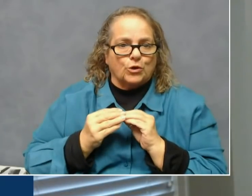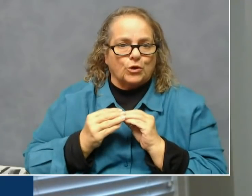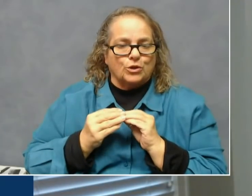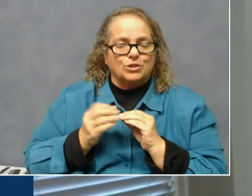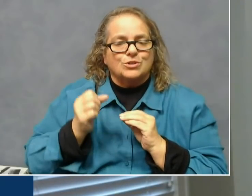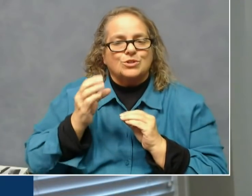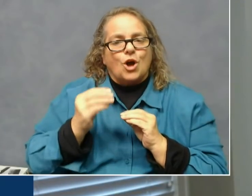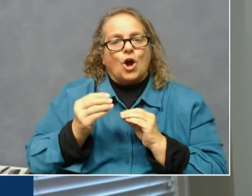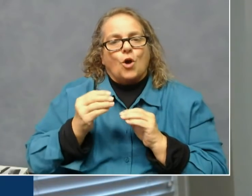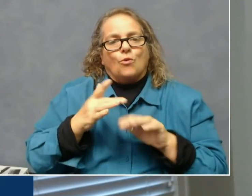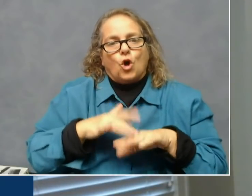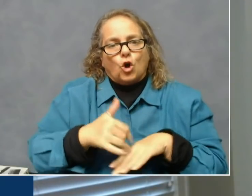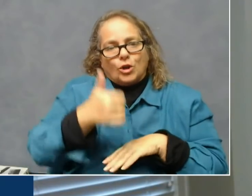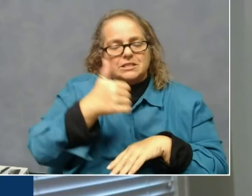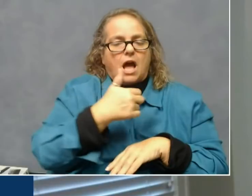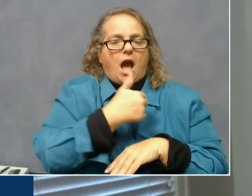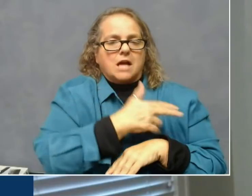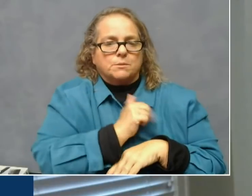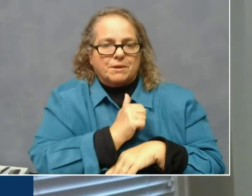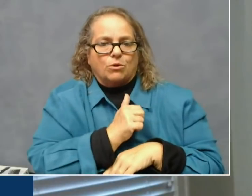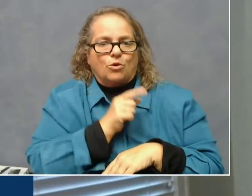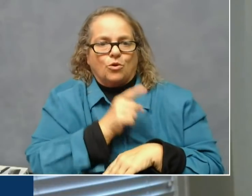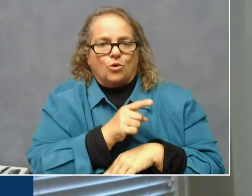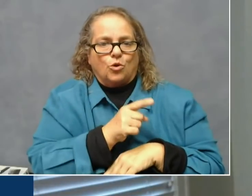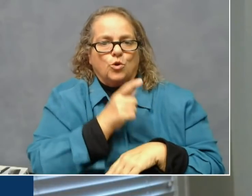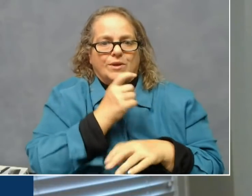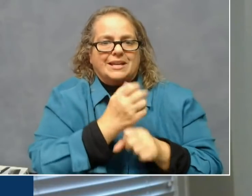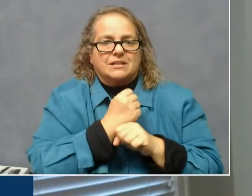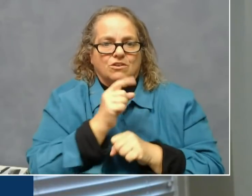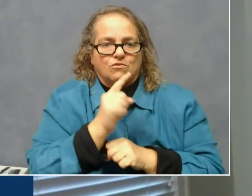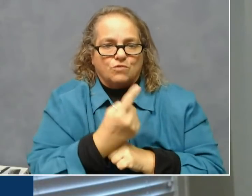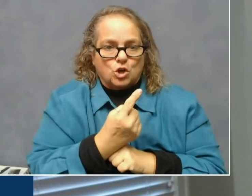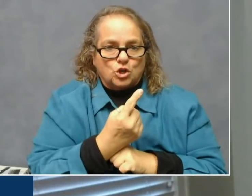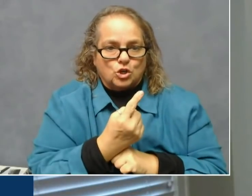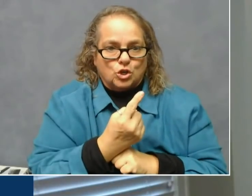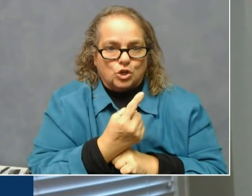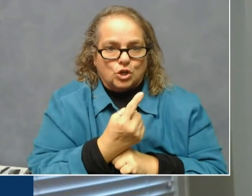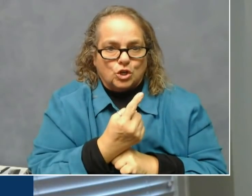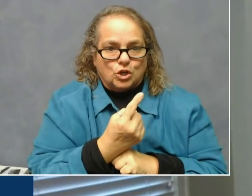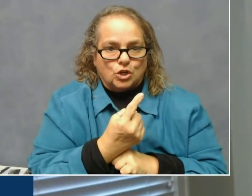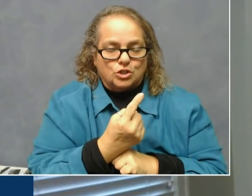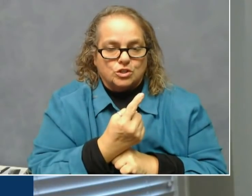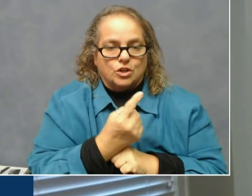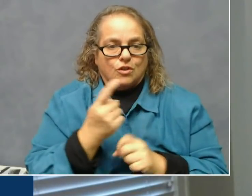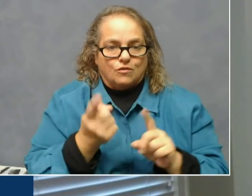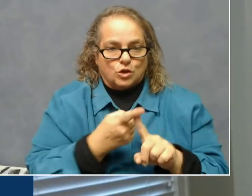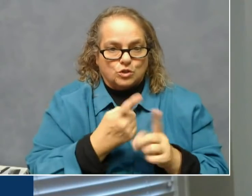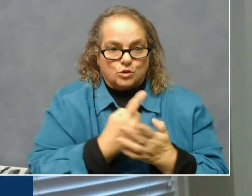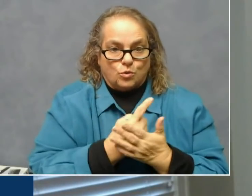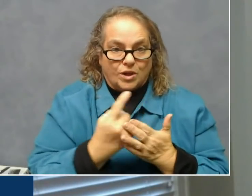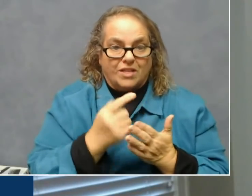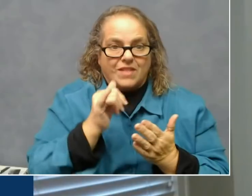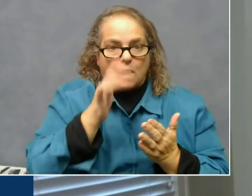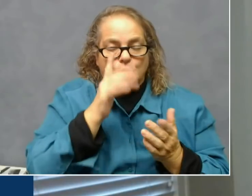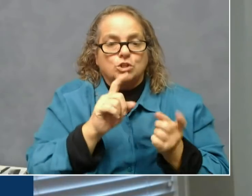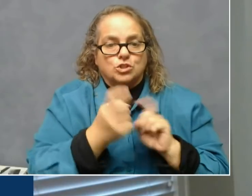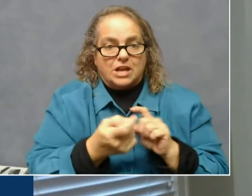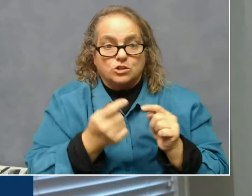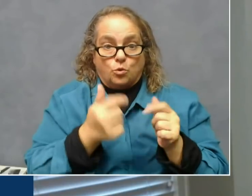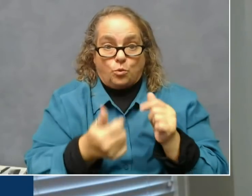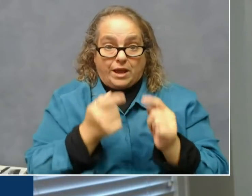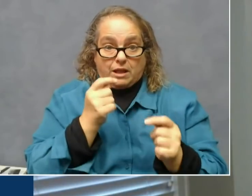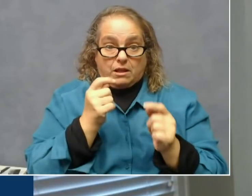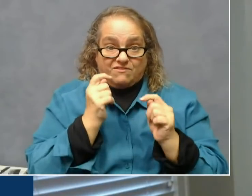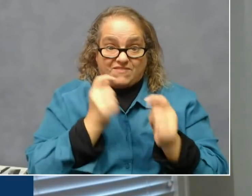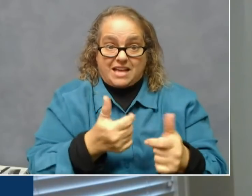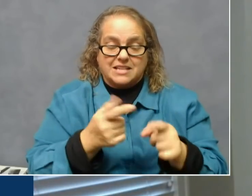the hospital-based ones, who are right now beginning to get vaccinated in the first week. That will change quickly as we enter